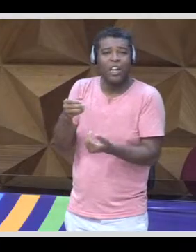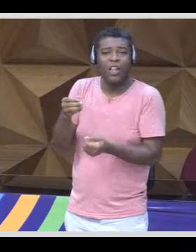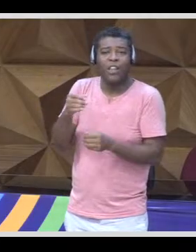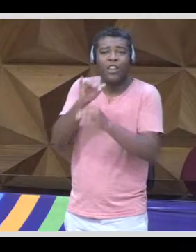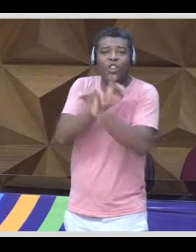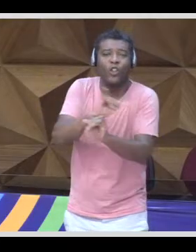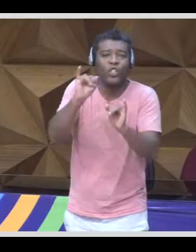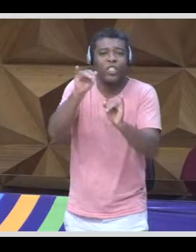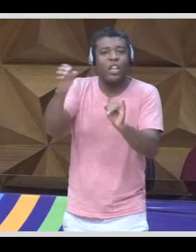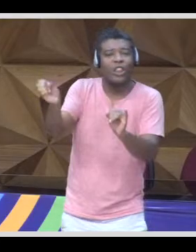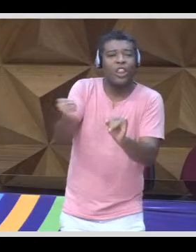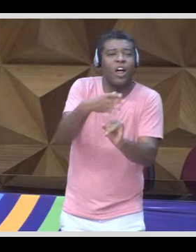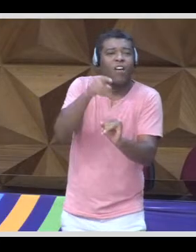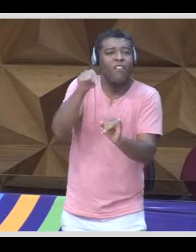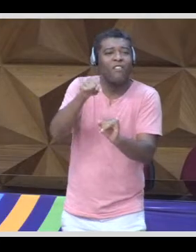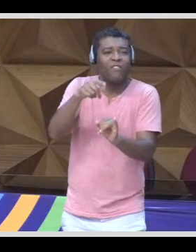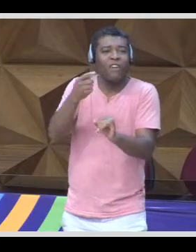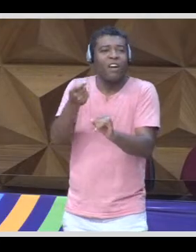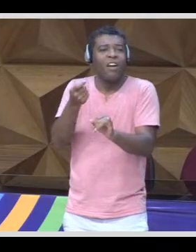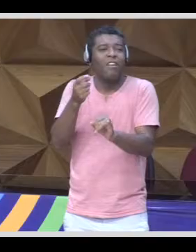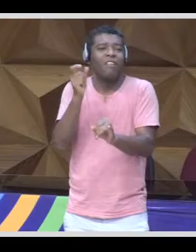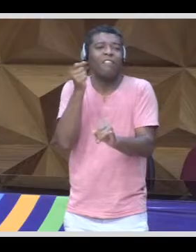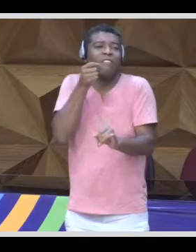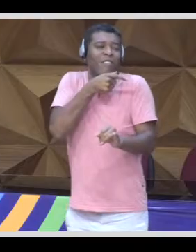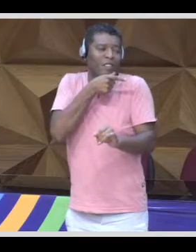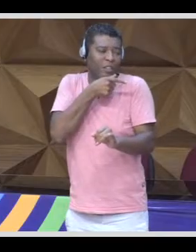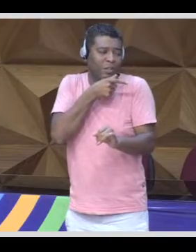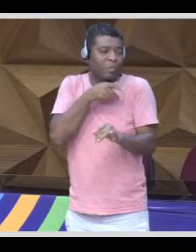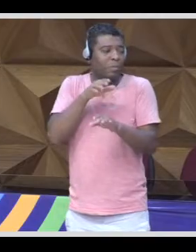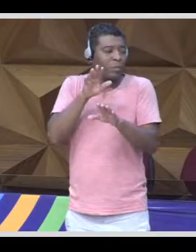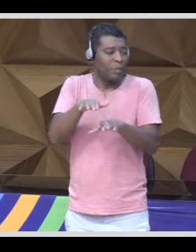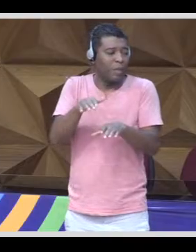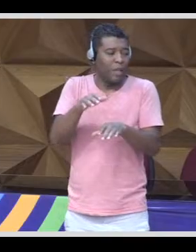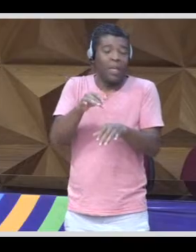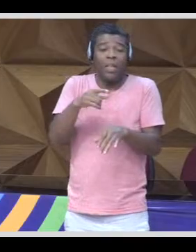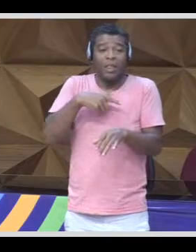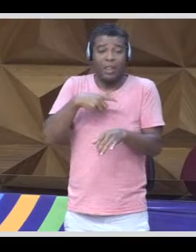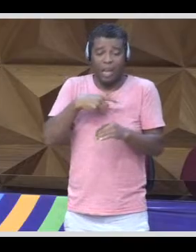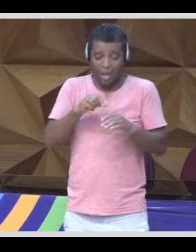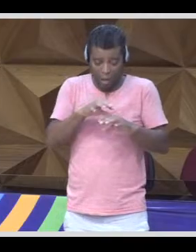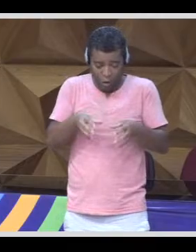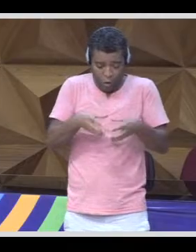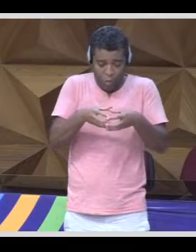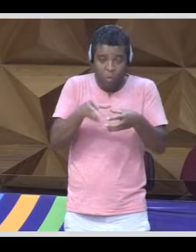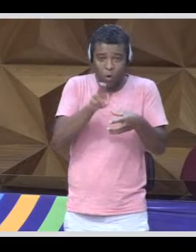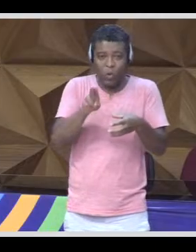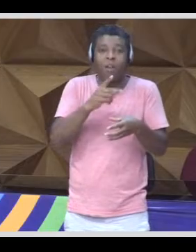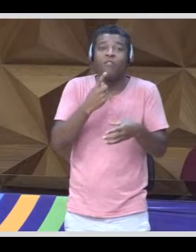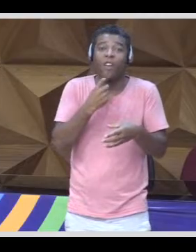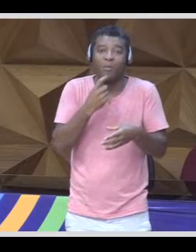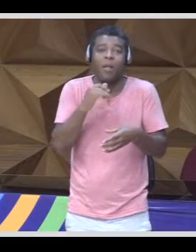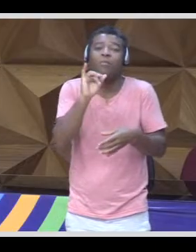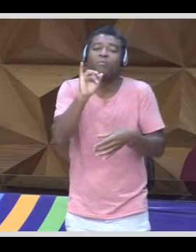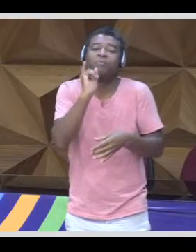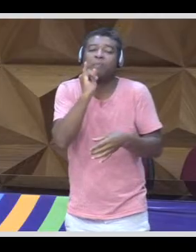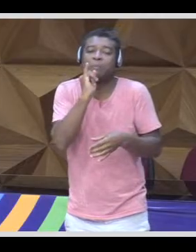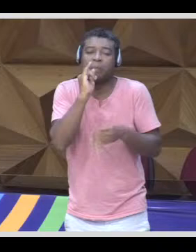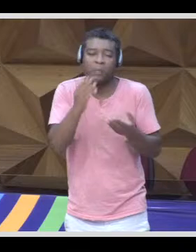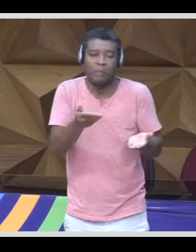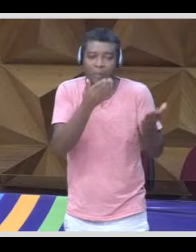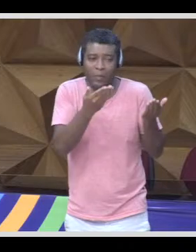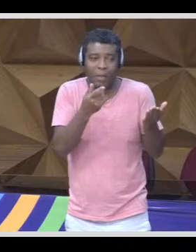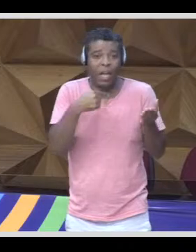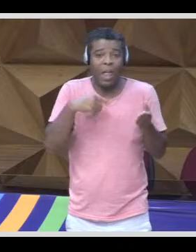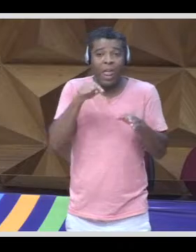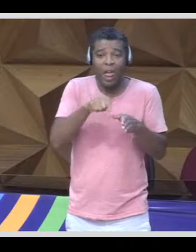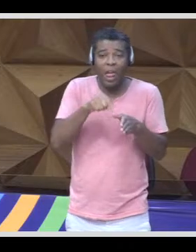score, red here, of users who share the same content over and over again,